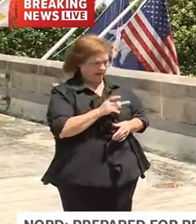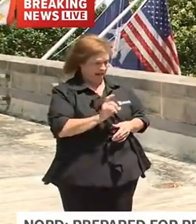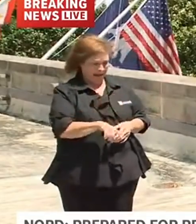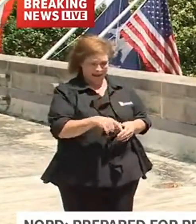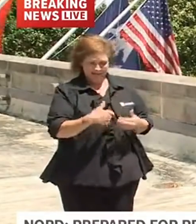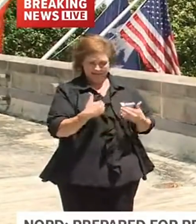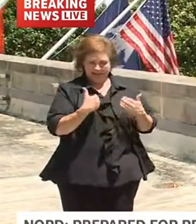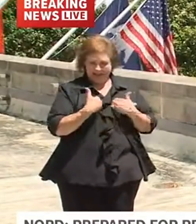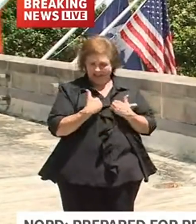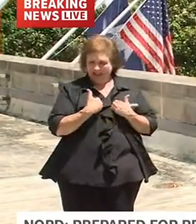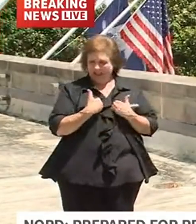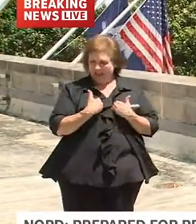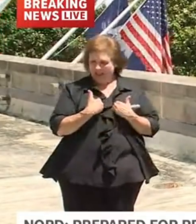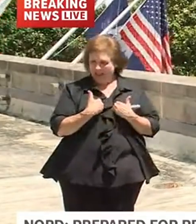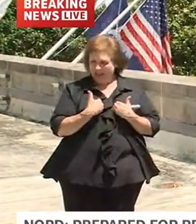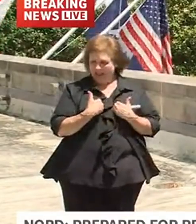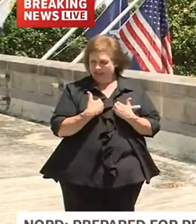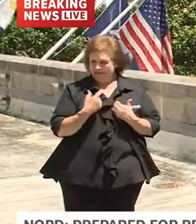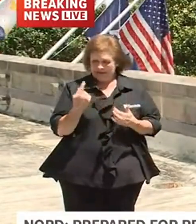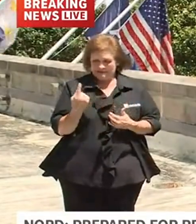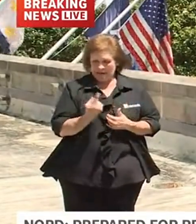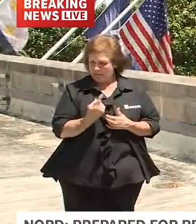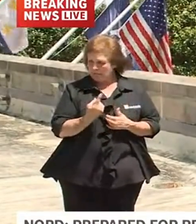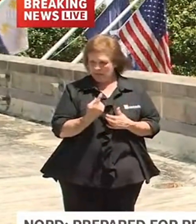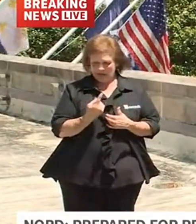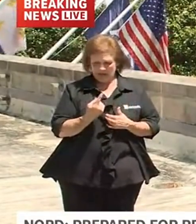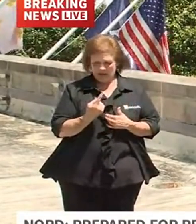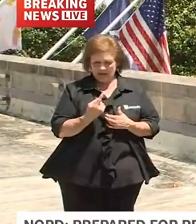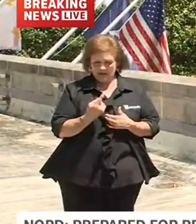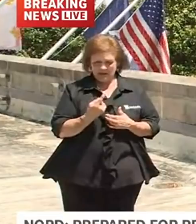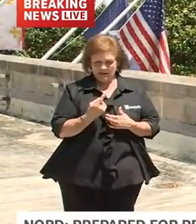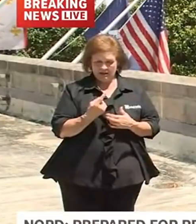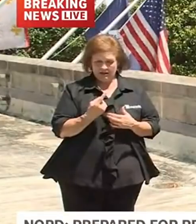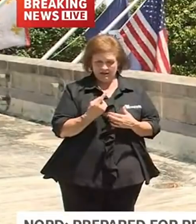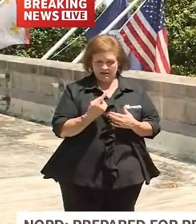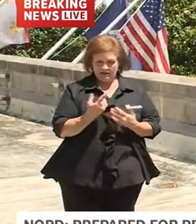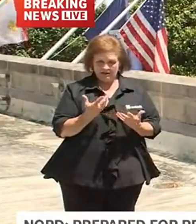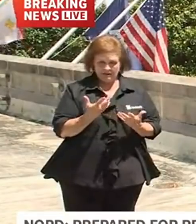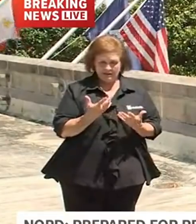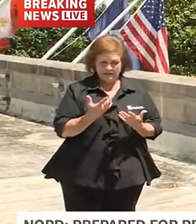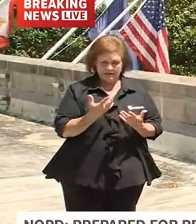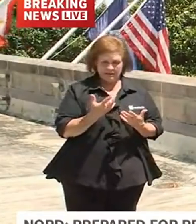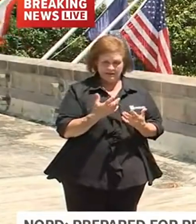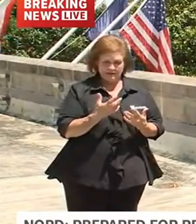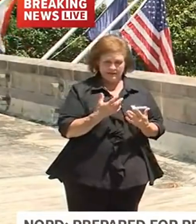some resources when we're dealing with any situation. So I'm open to discussion.